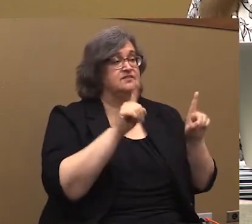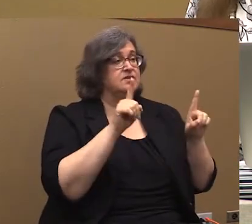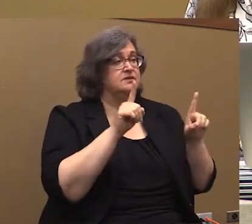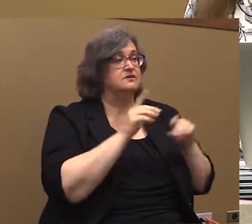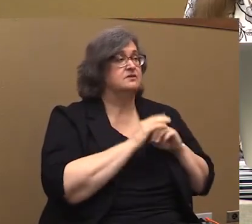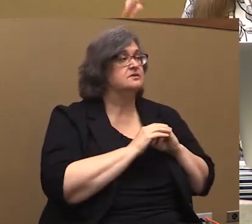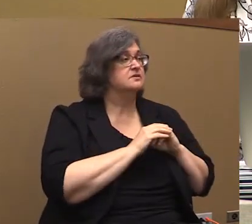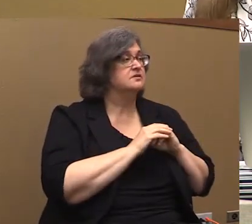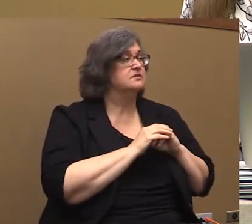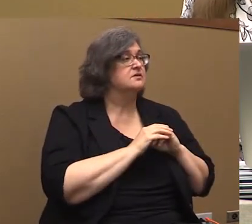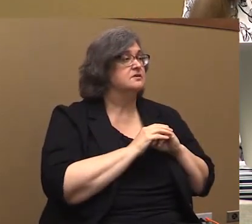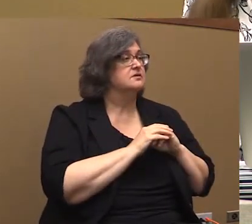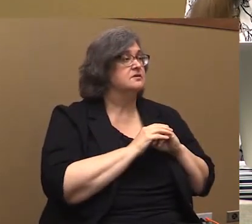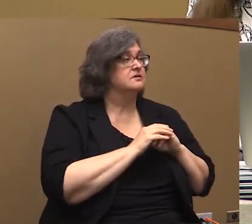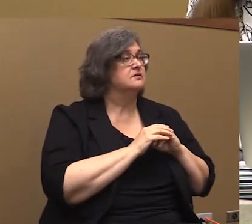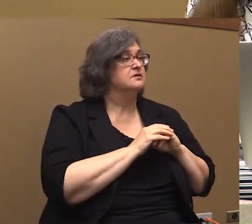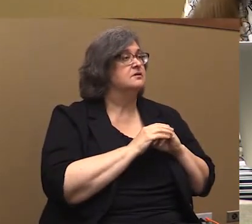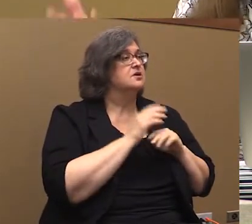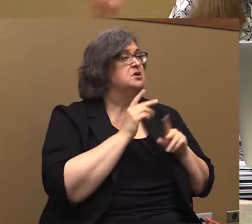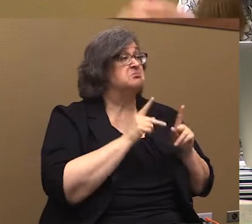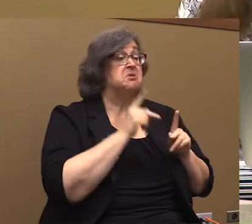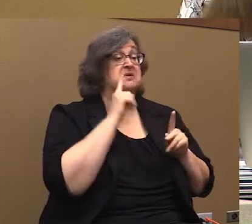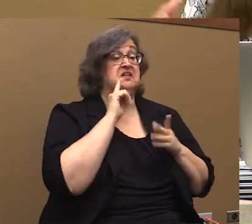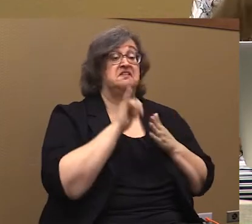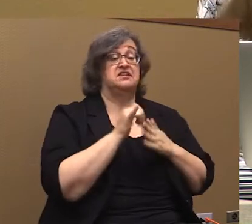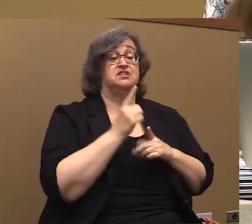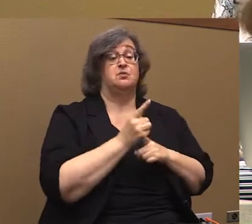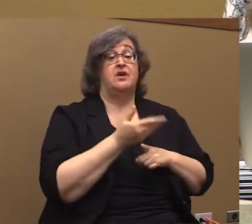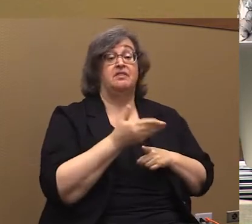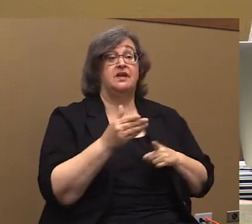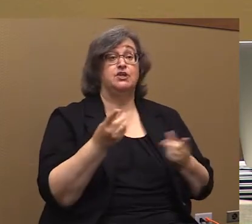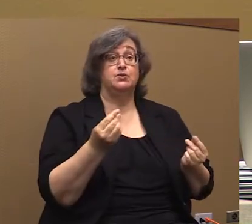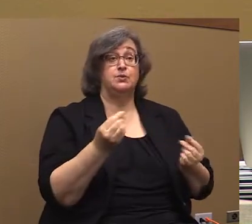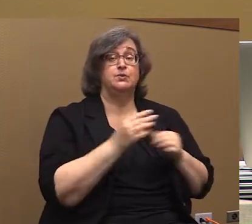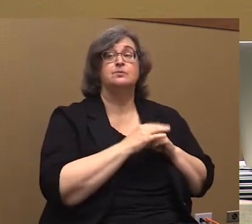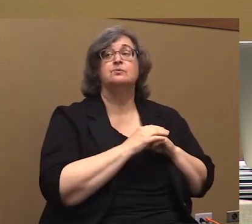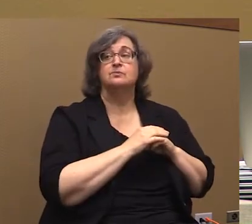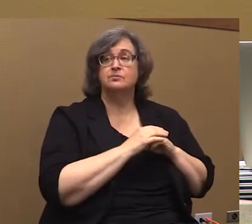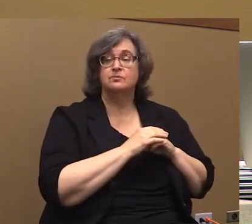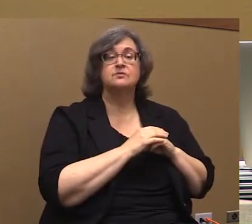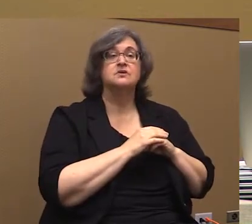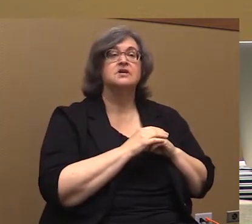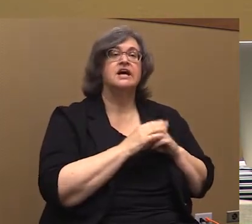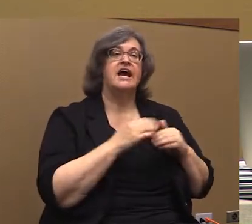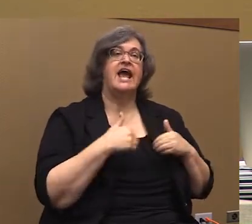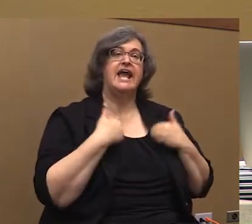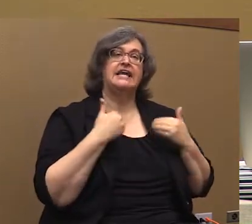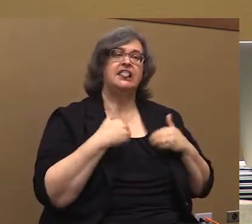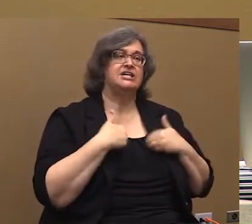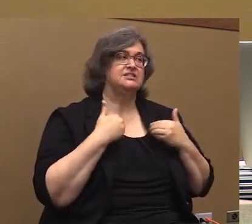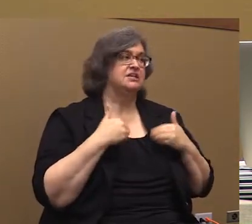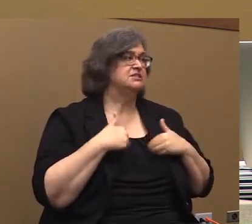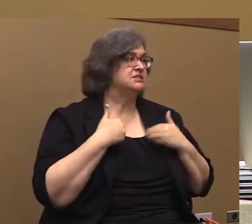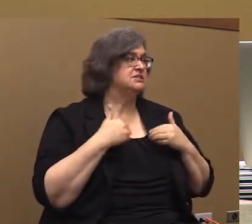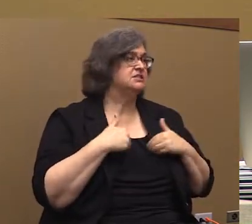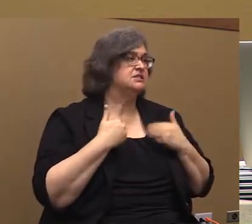people might see or do things differently, and they think that that's the right thing to do.